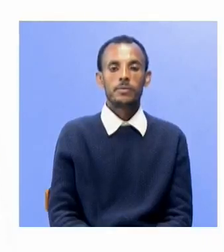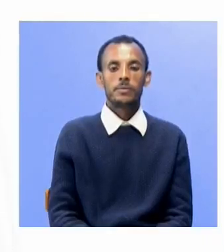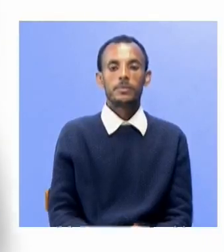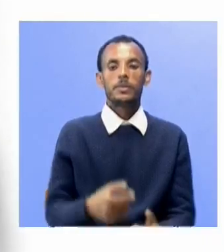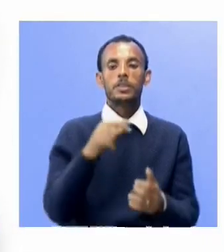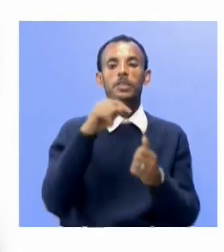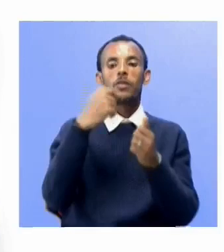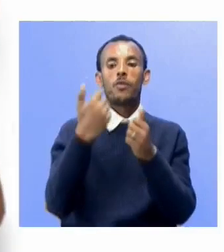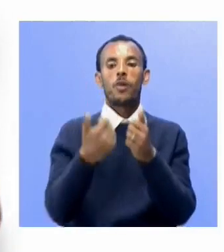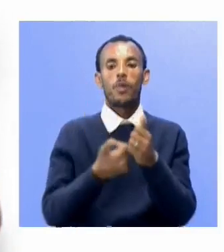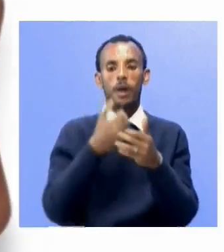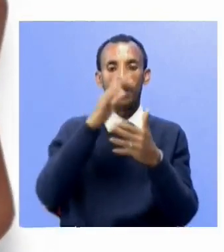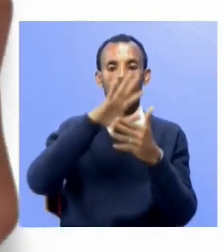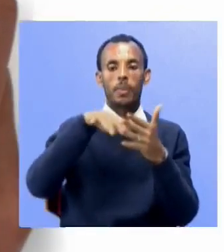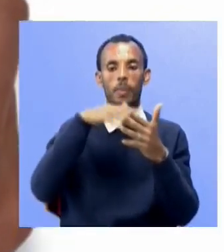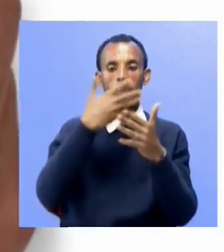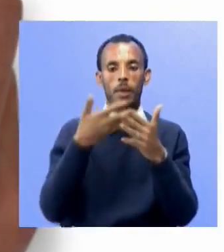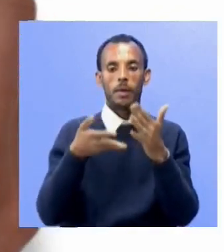The following table shows